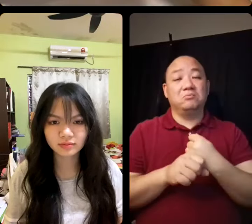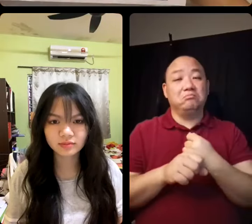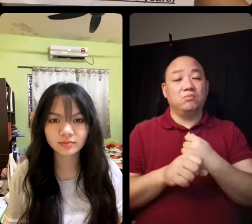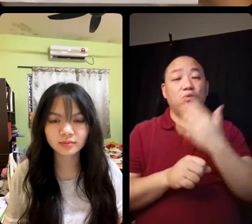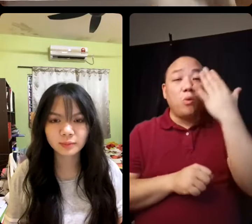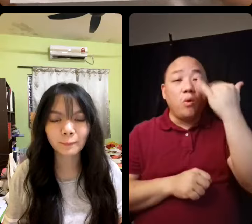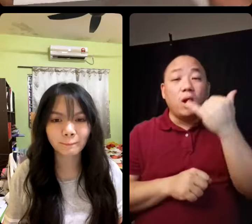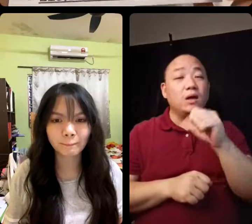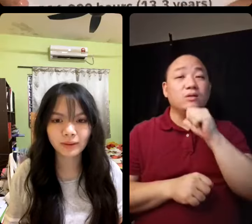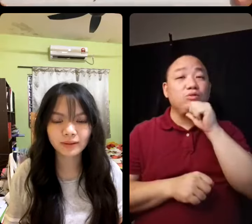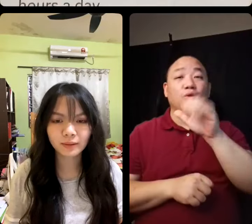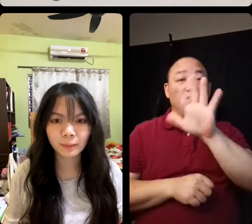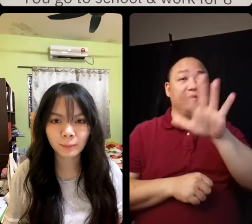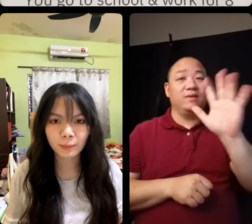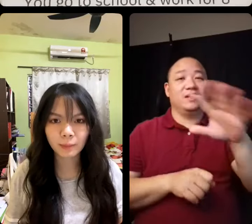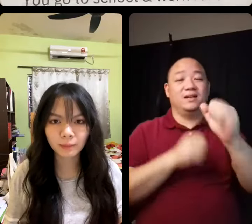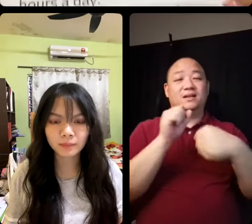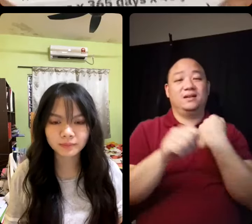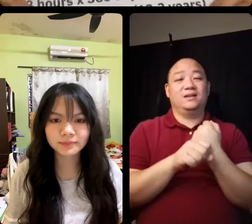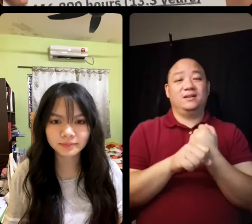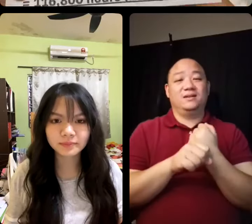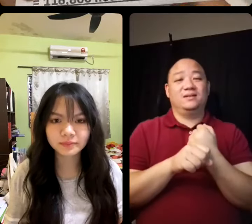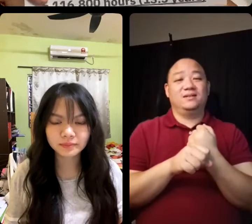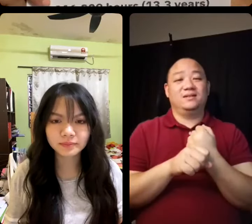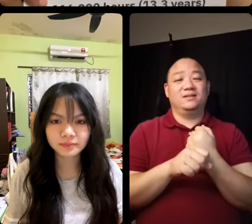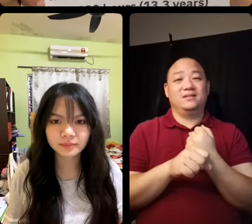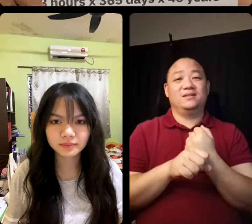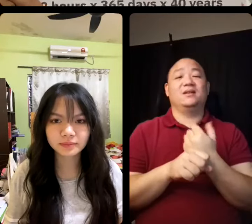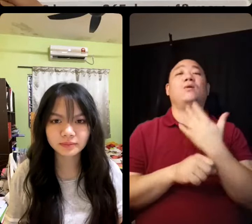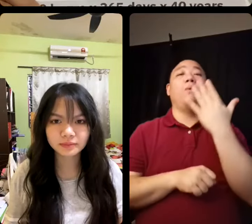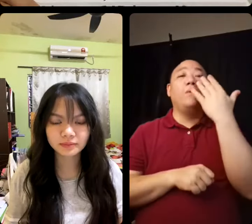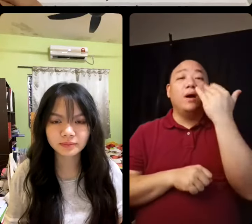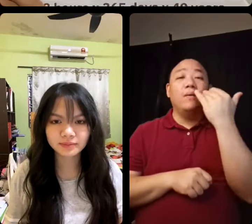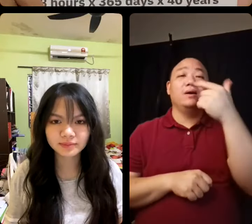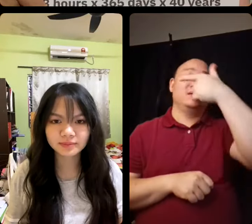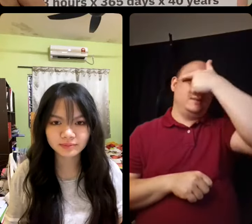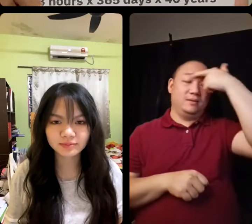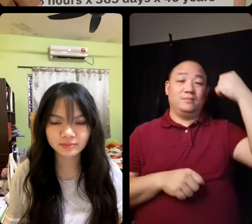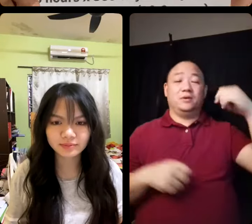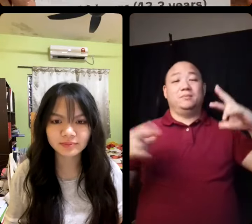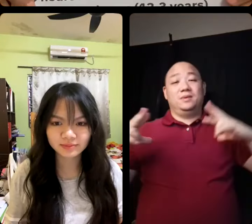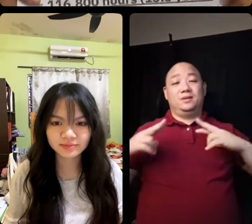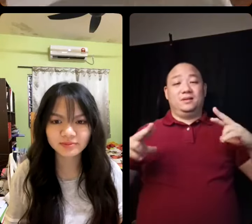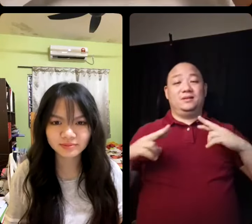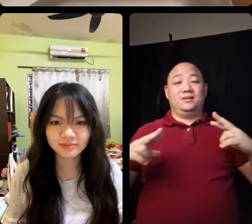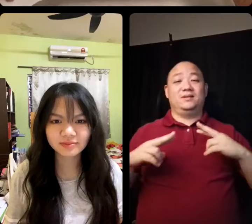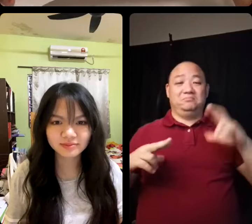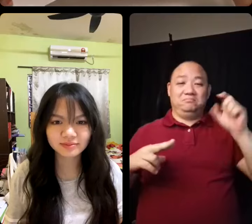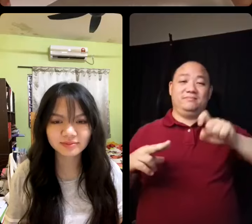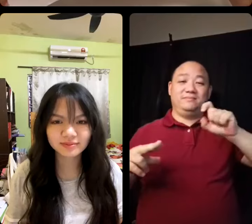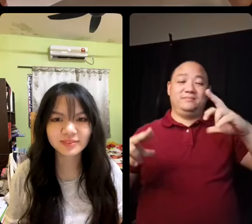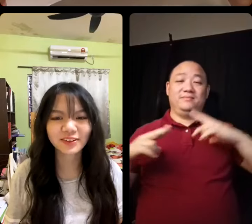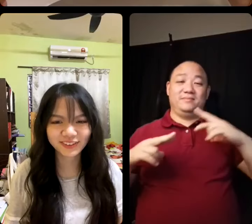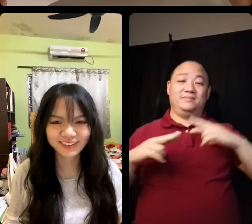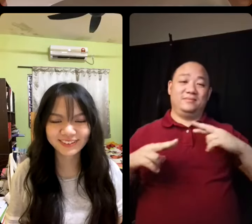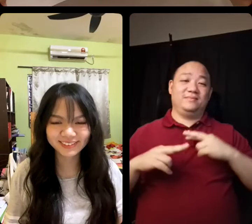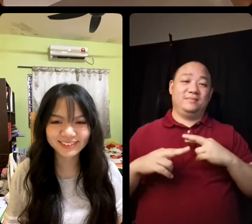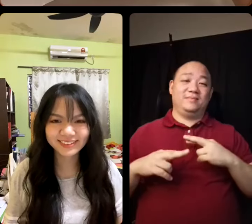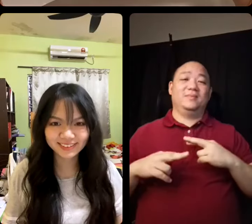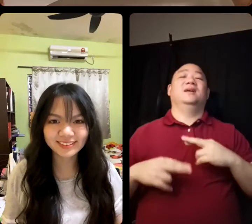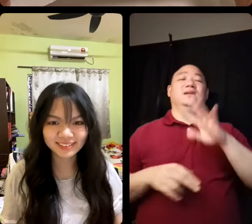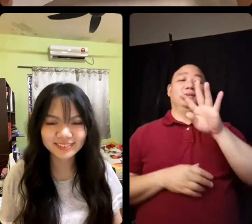Okay, everyone, we need to retire, right? So kita kira lah retirement punya time, alright? So that's why it's 45 years,